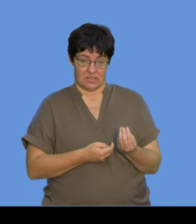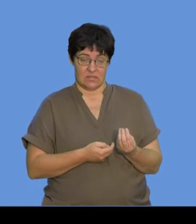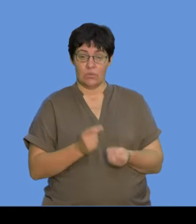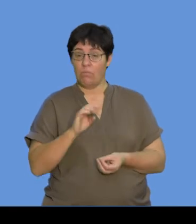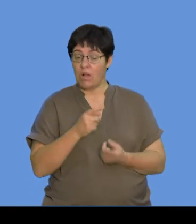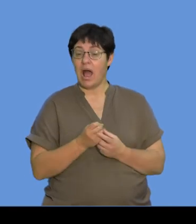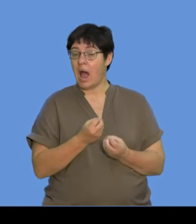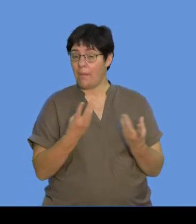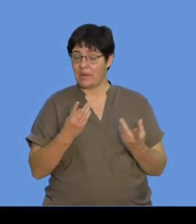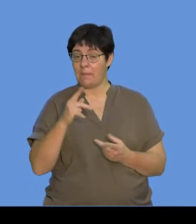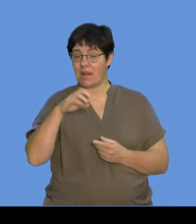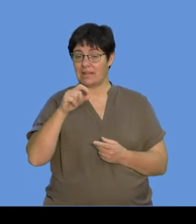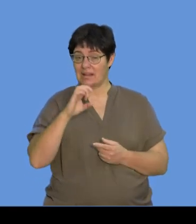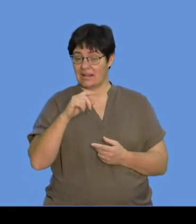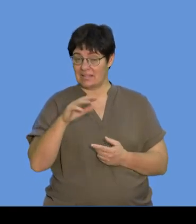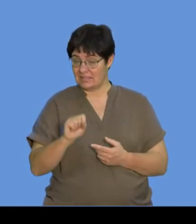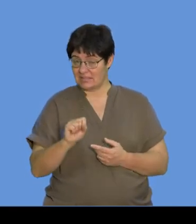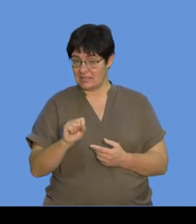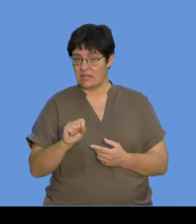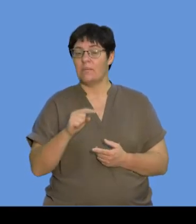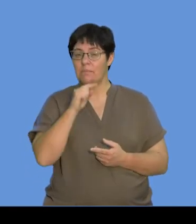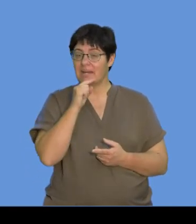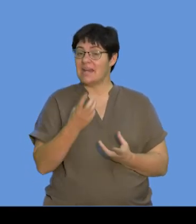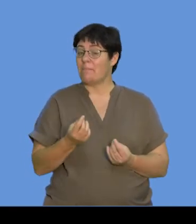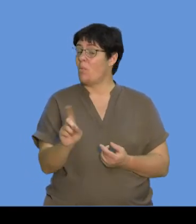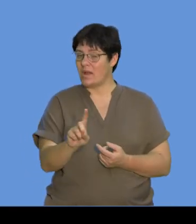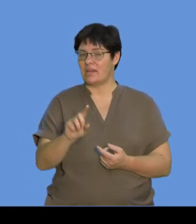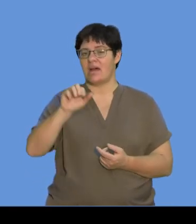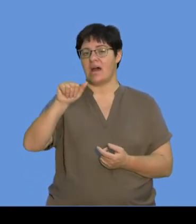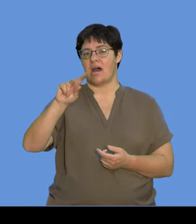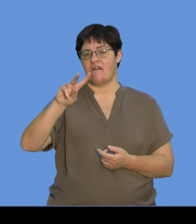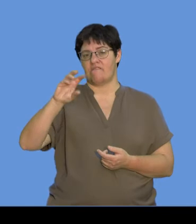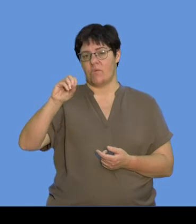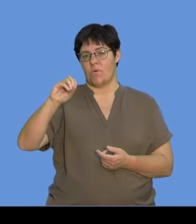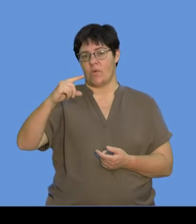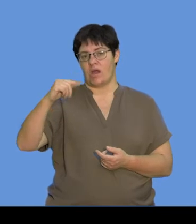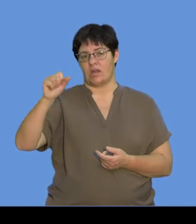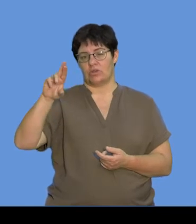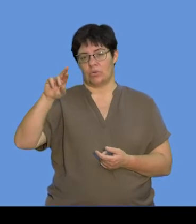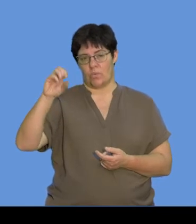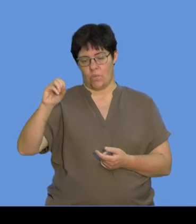actually the Avogadro number, right? So that's our Avogadro number, okay?